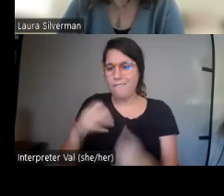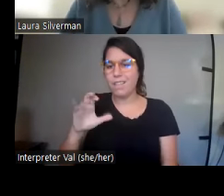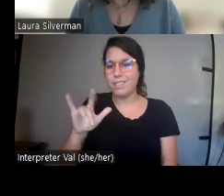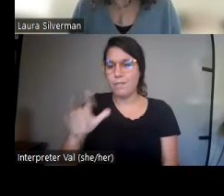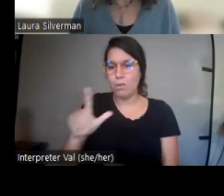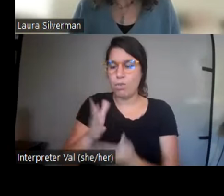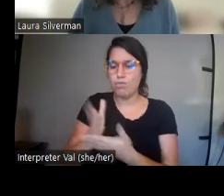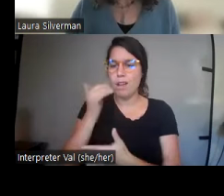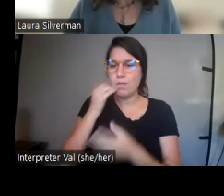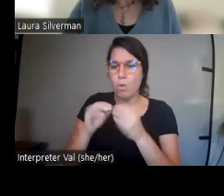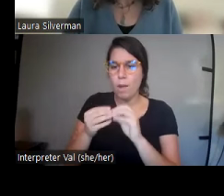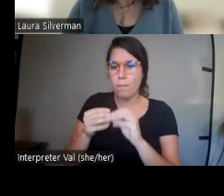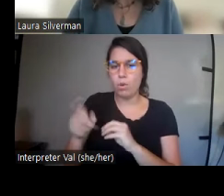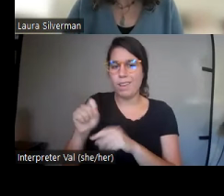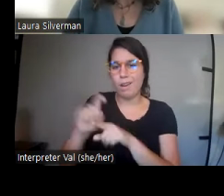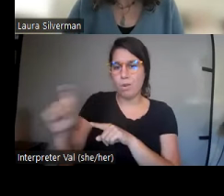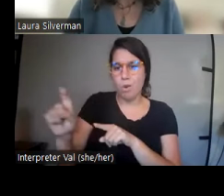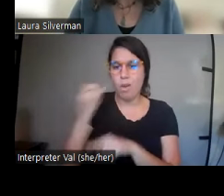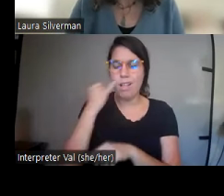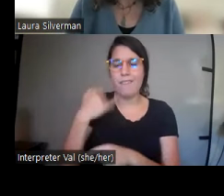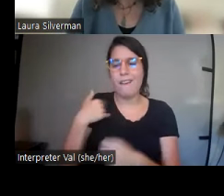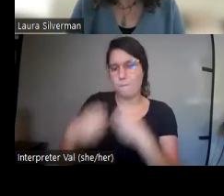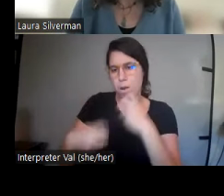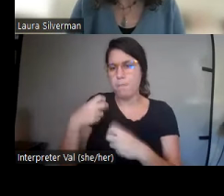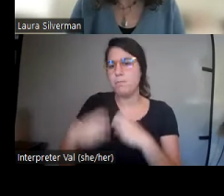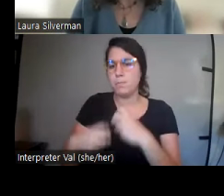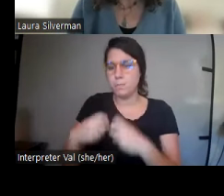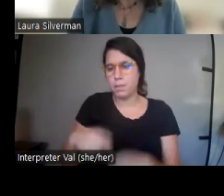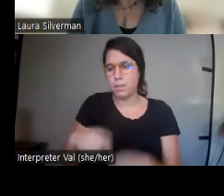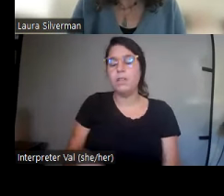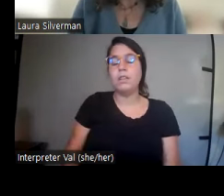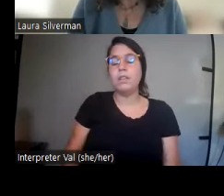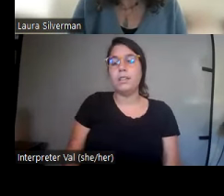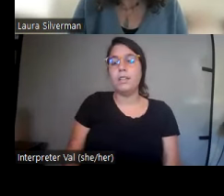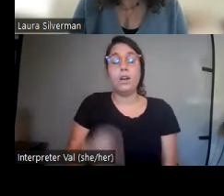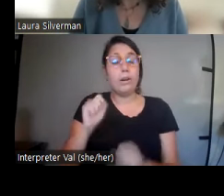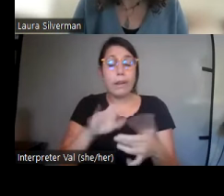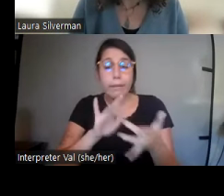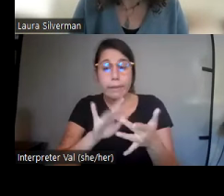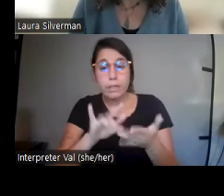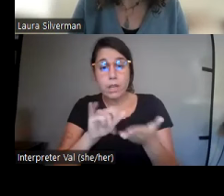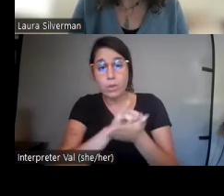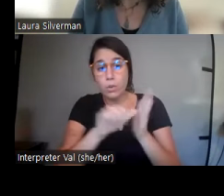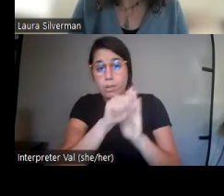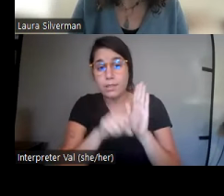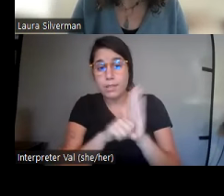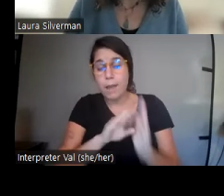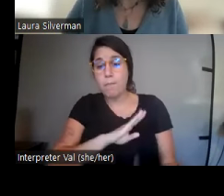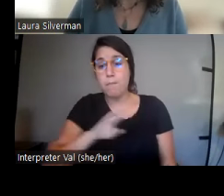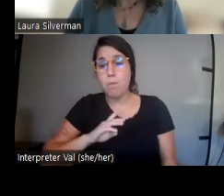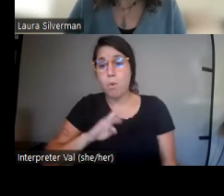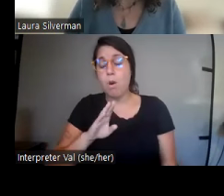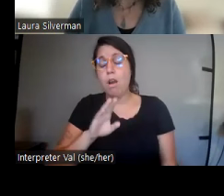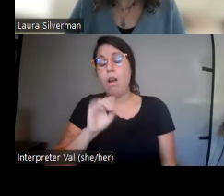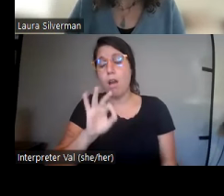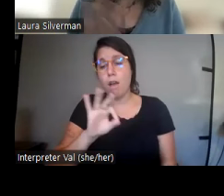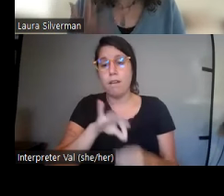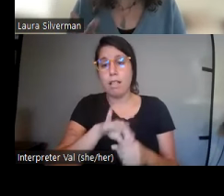you can call if you have difficulties. You can also contact the New York State Board of Elections.